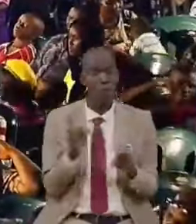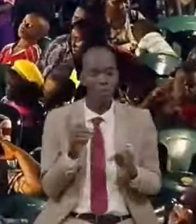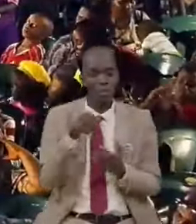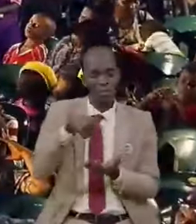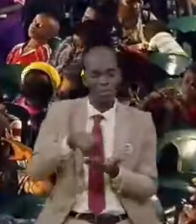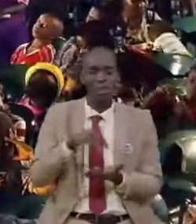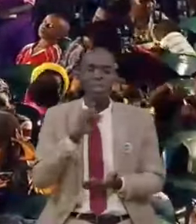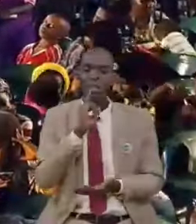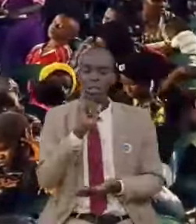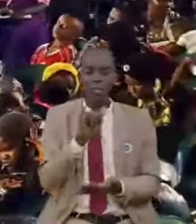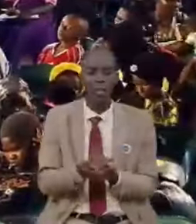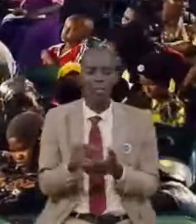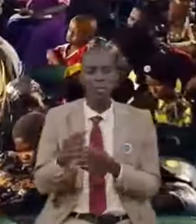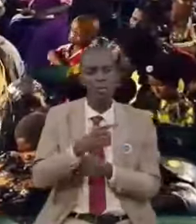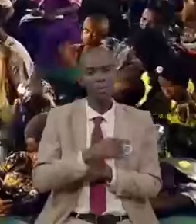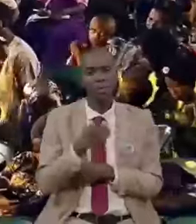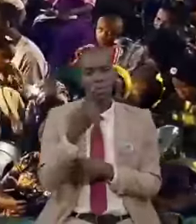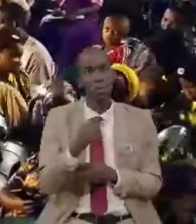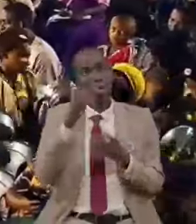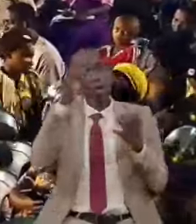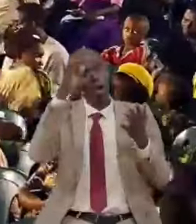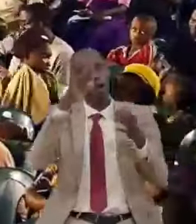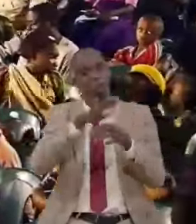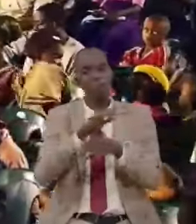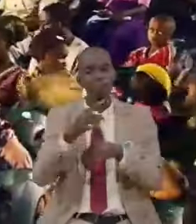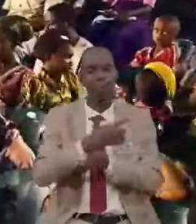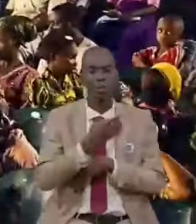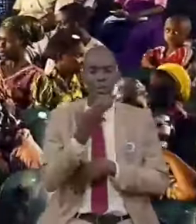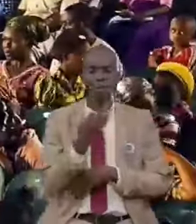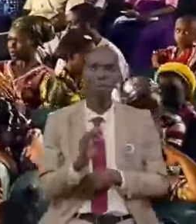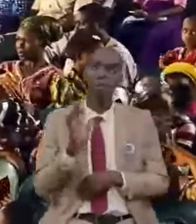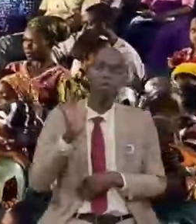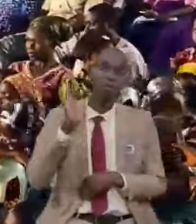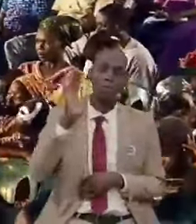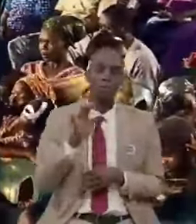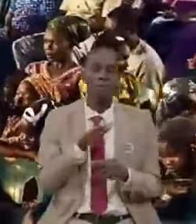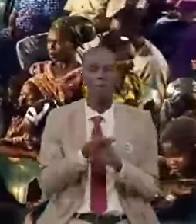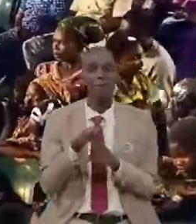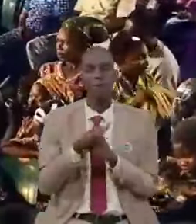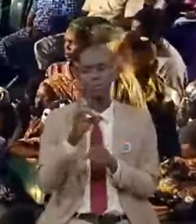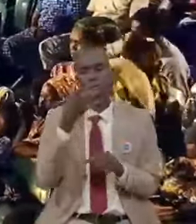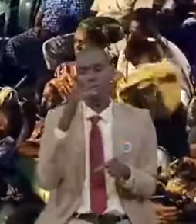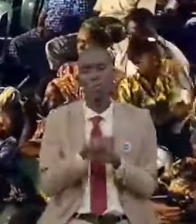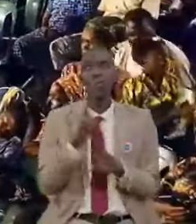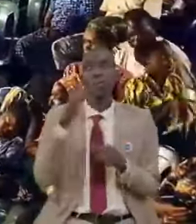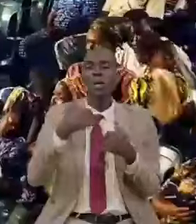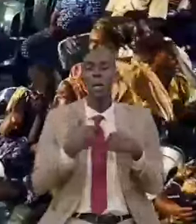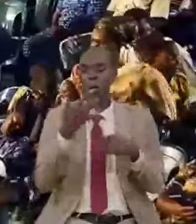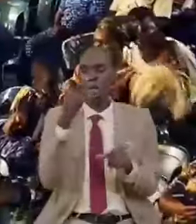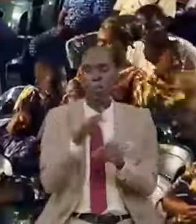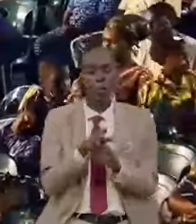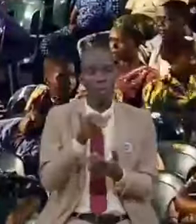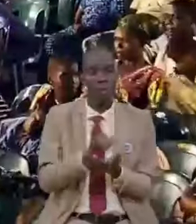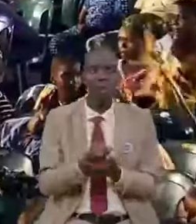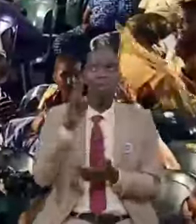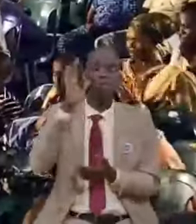The hopeful day of his fulfilled promise. He has promised that he will turn your life